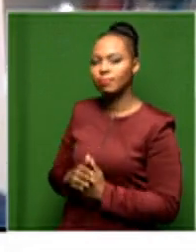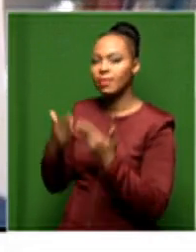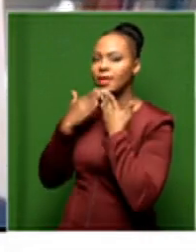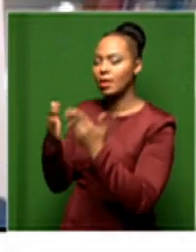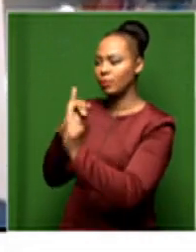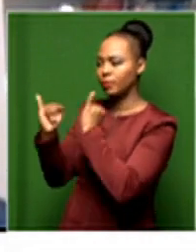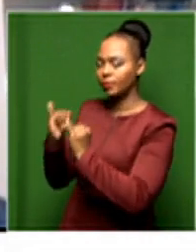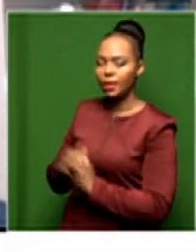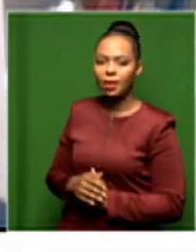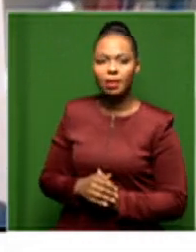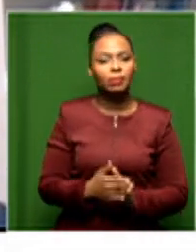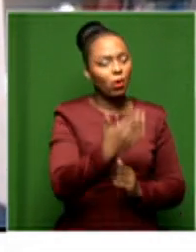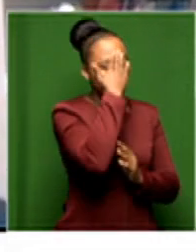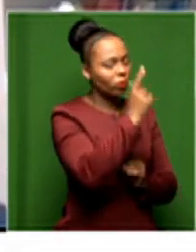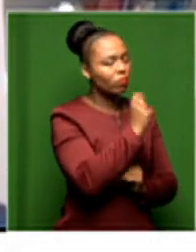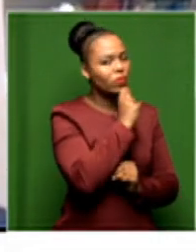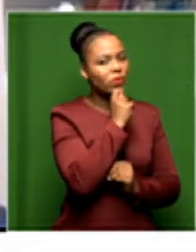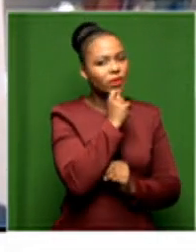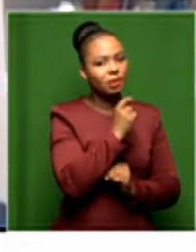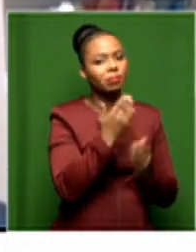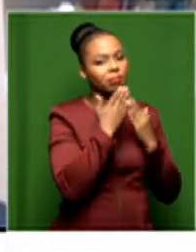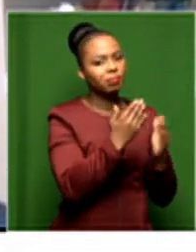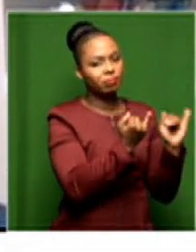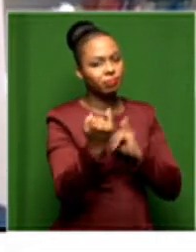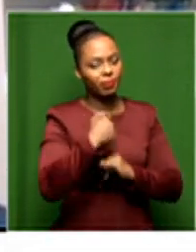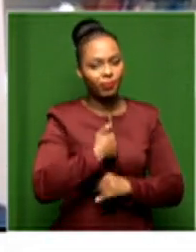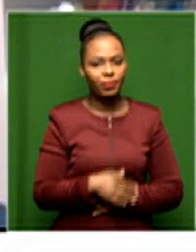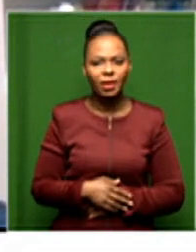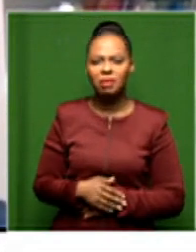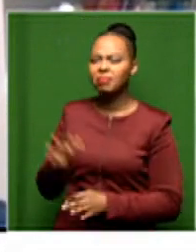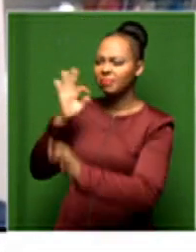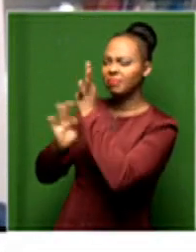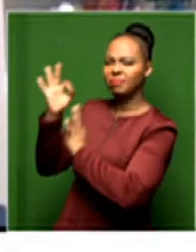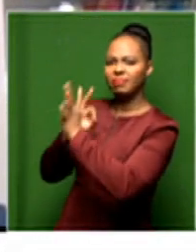listeners. Tell us more about your initiative and commitment to the eco-conscious movement.